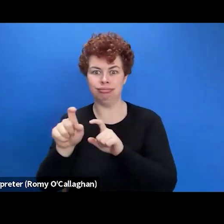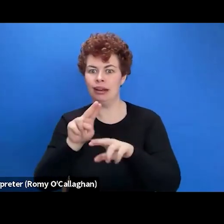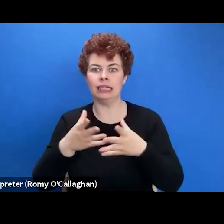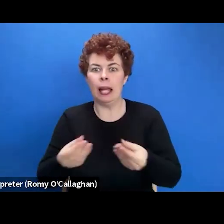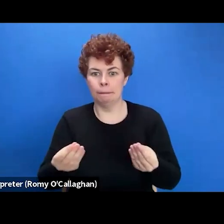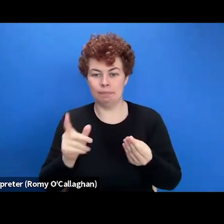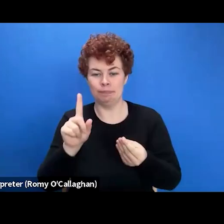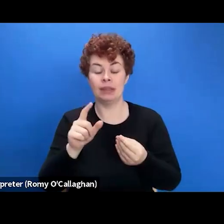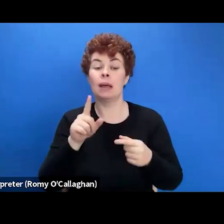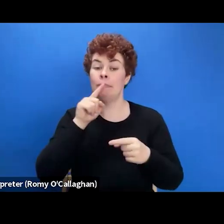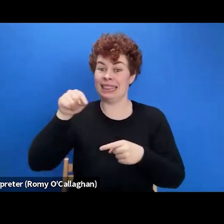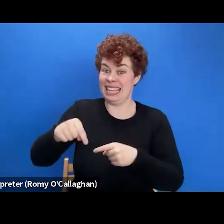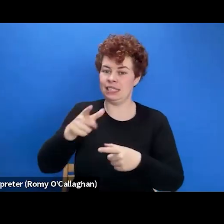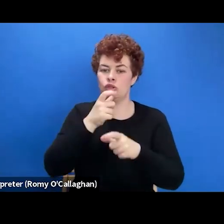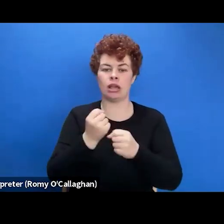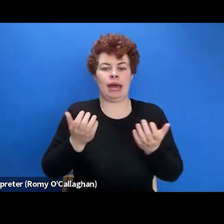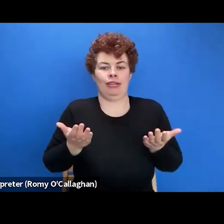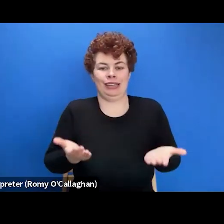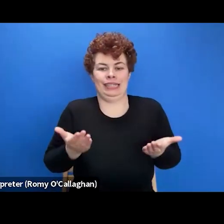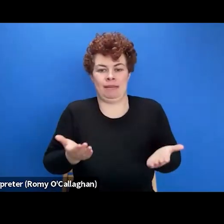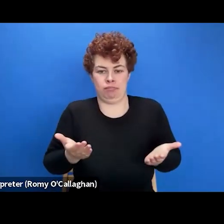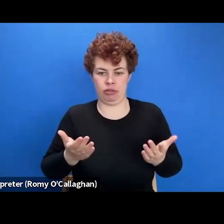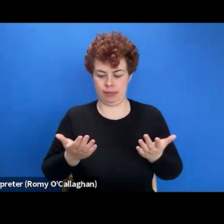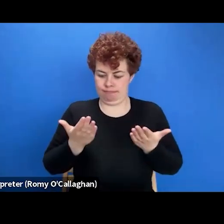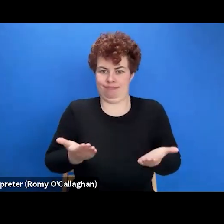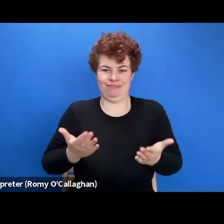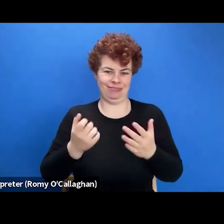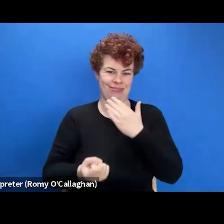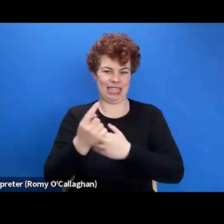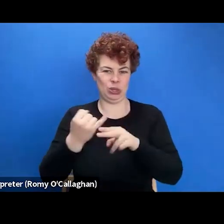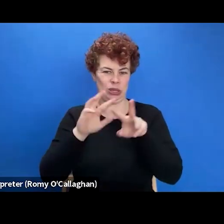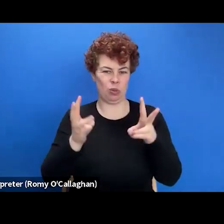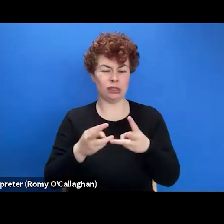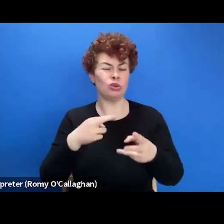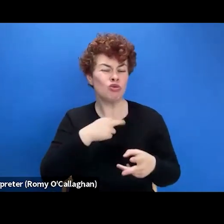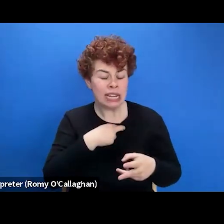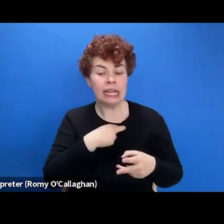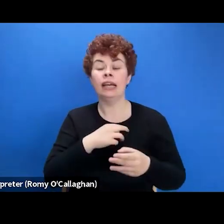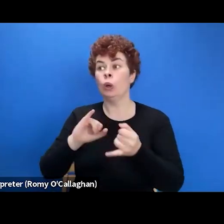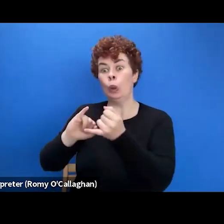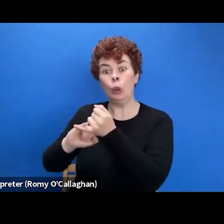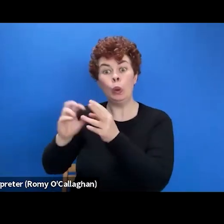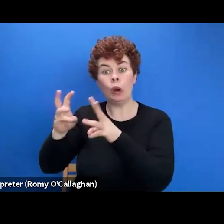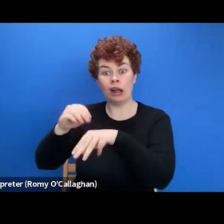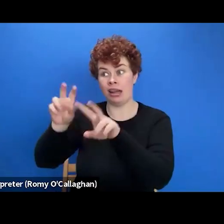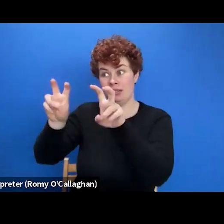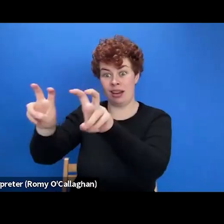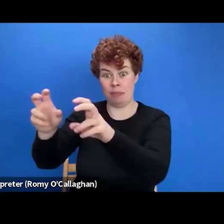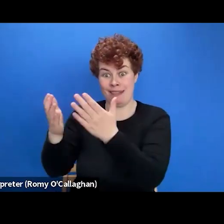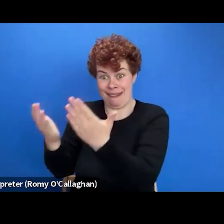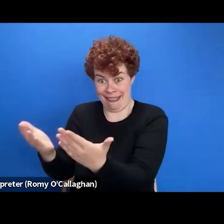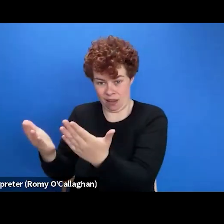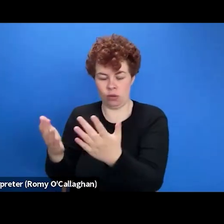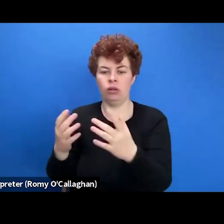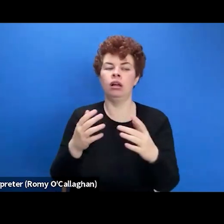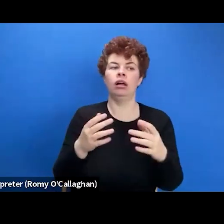series on exploring contemporary issues, it's really an opportunity to engage practitioners to help understand some of the bigger